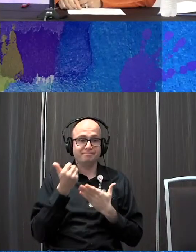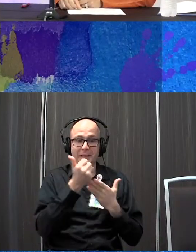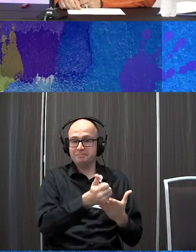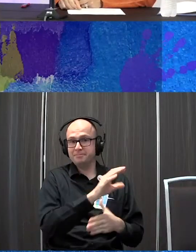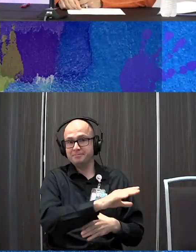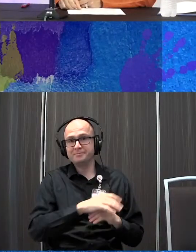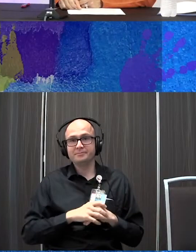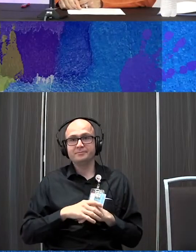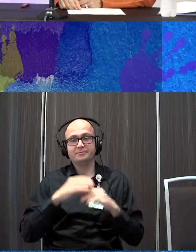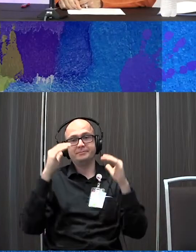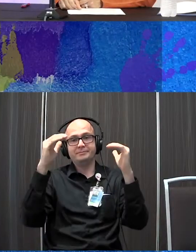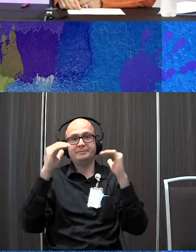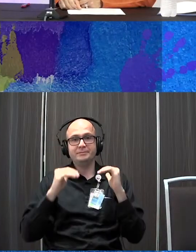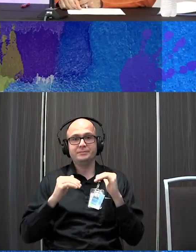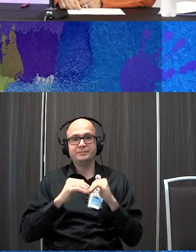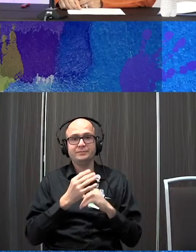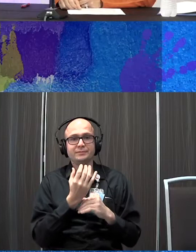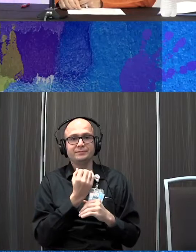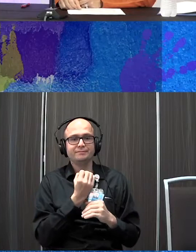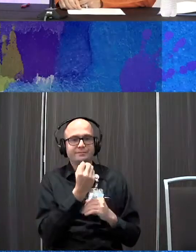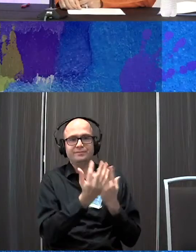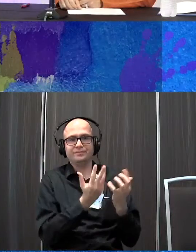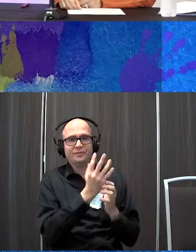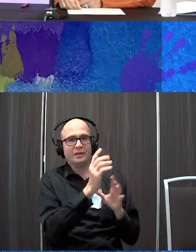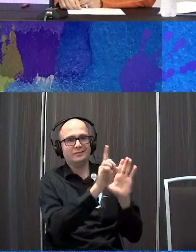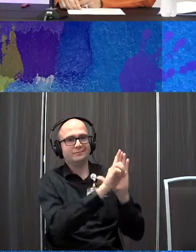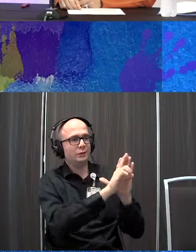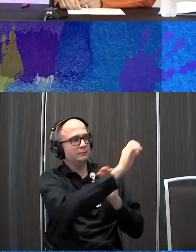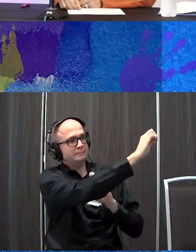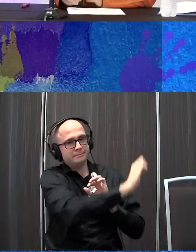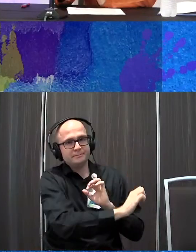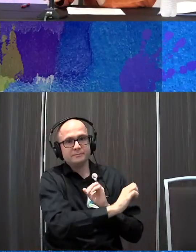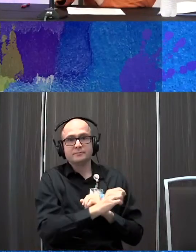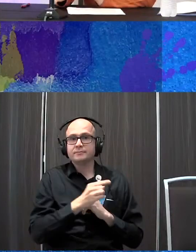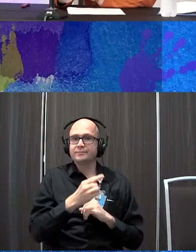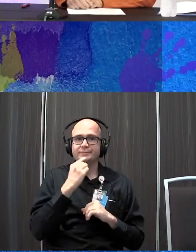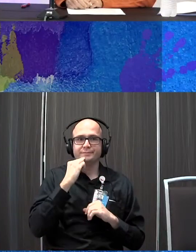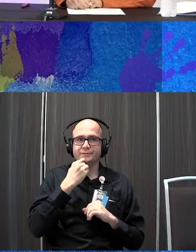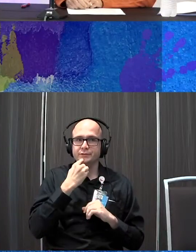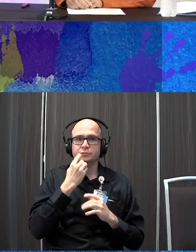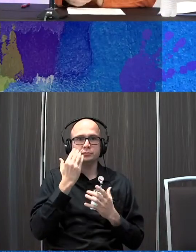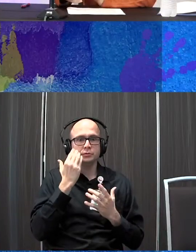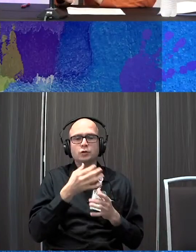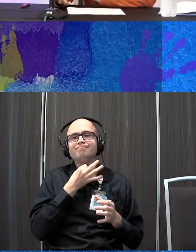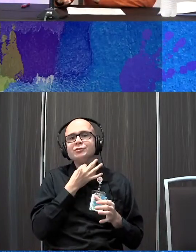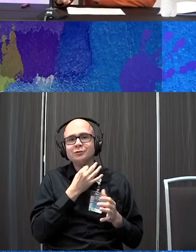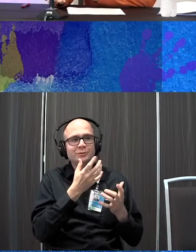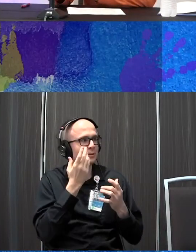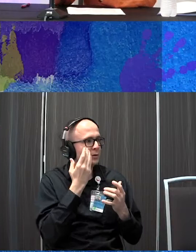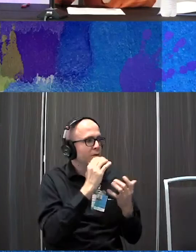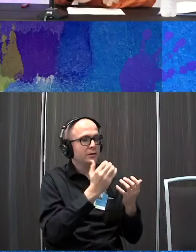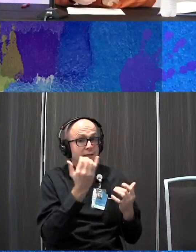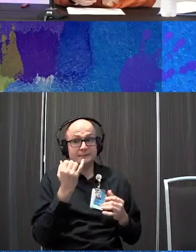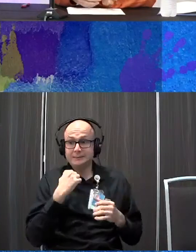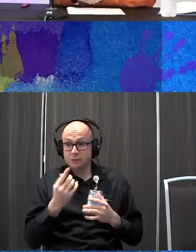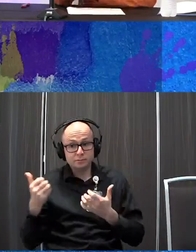The next one, pulling the fire alarm. Cole is very, very curious. He always wants to know how things work, even if I tell him it's dangerous, that